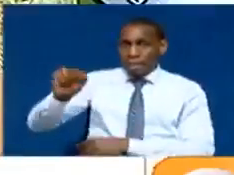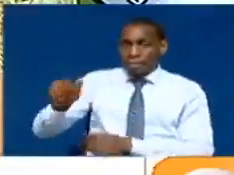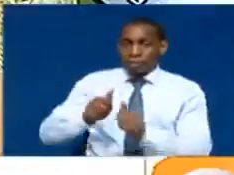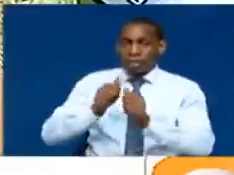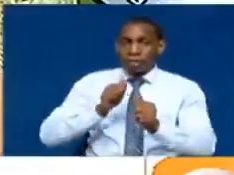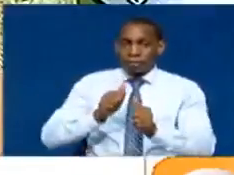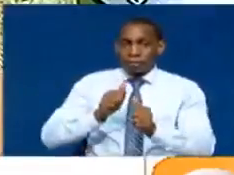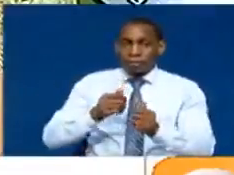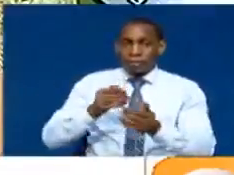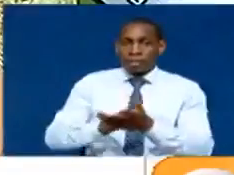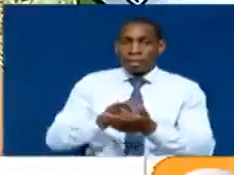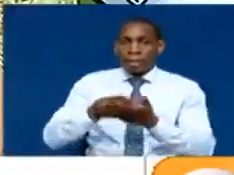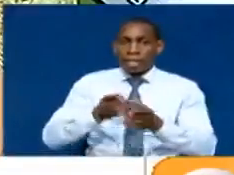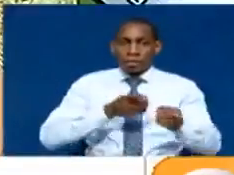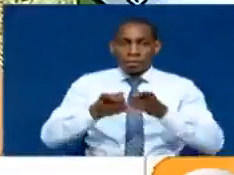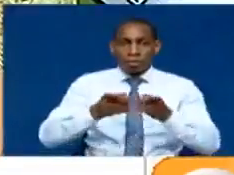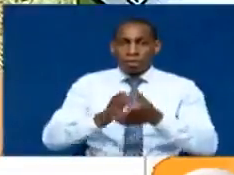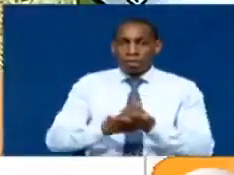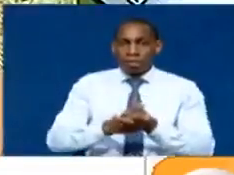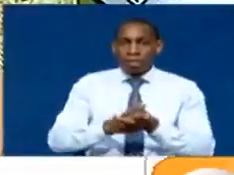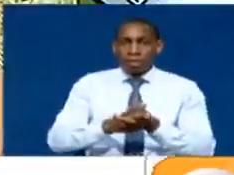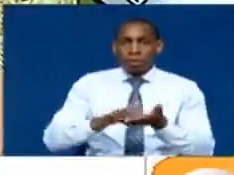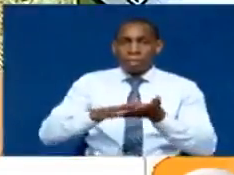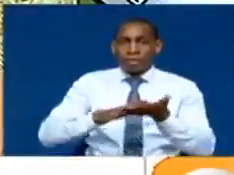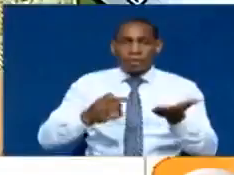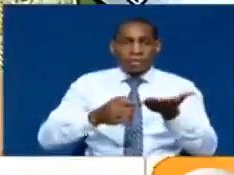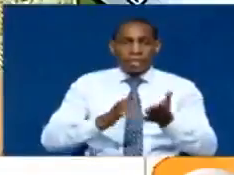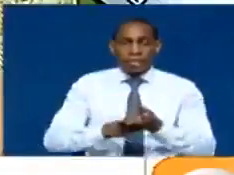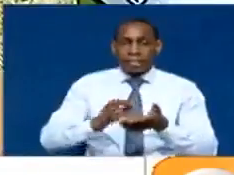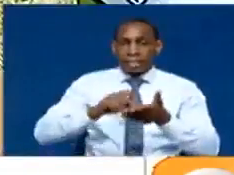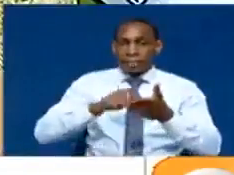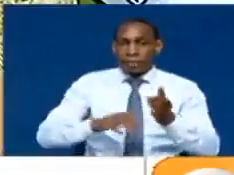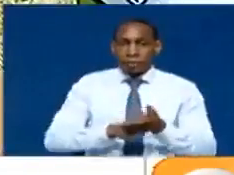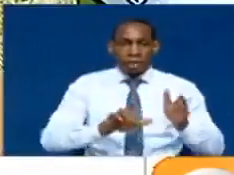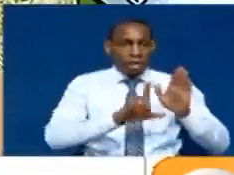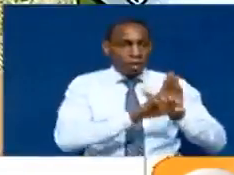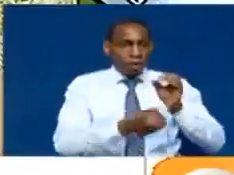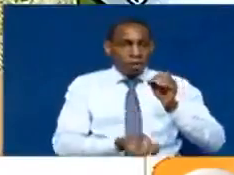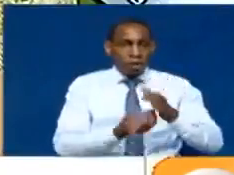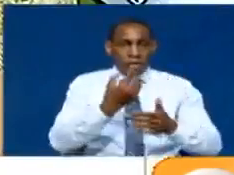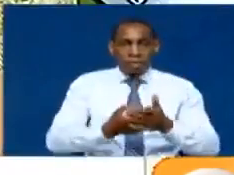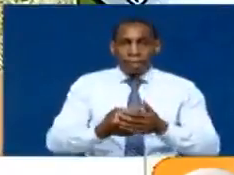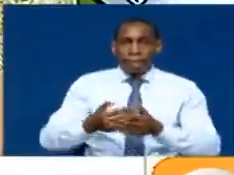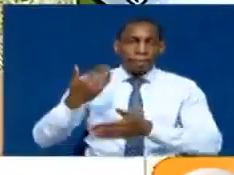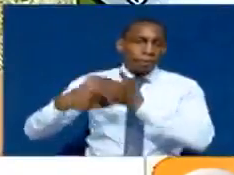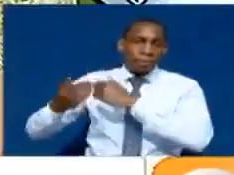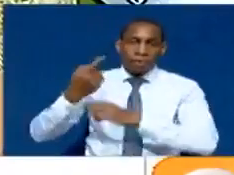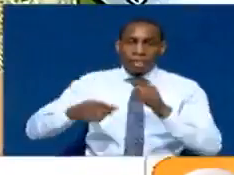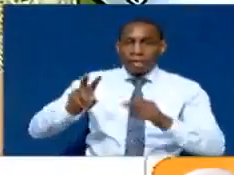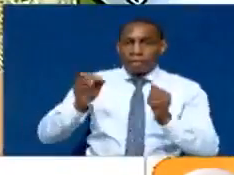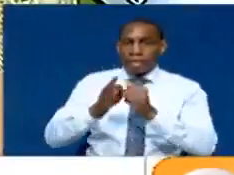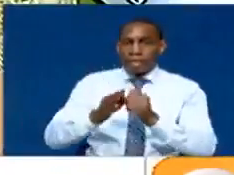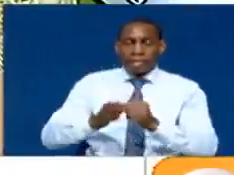who rejected the finance regulations due to a technicality. This essentially rendering a law enacted in May way back in